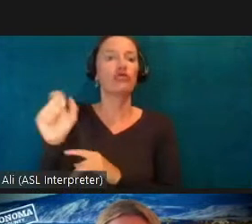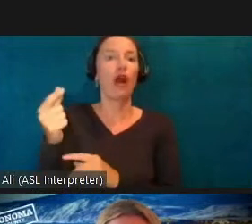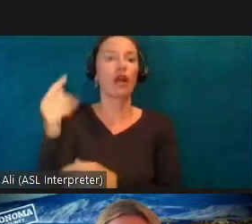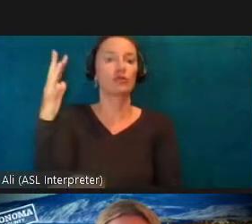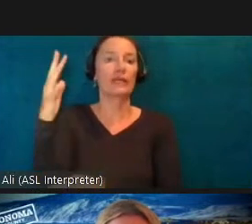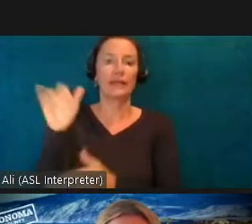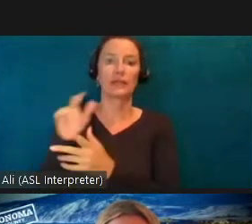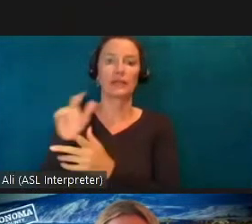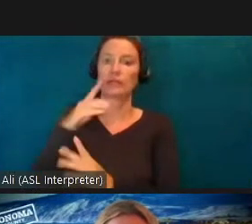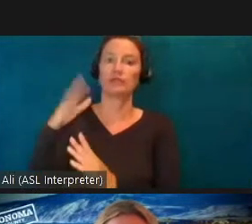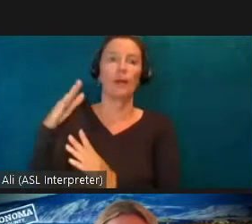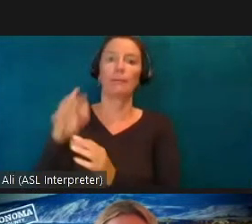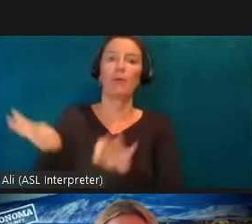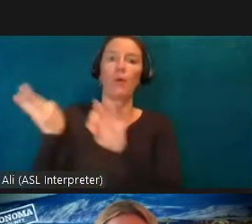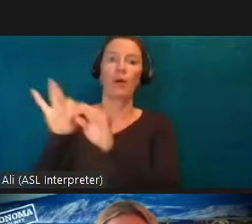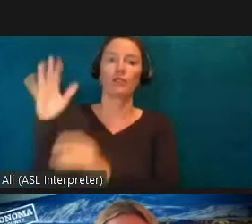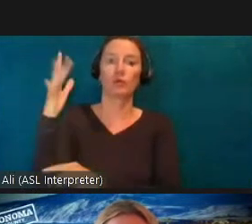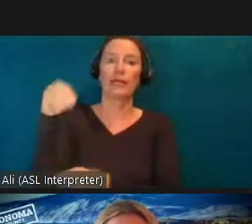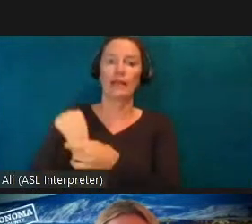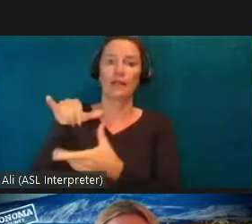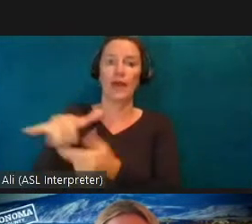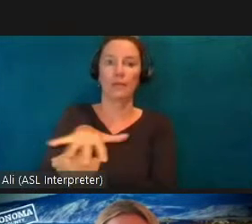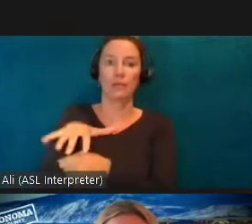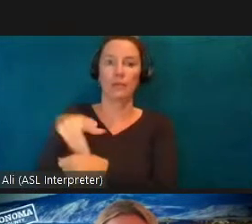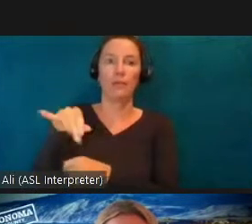significant tree in the park.